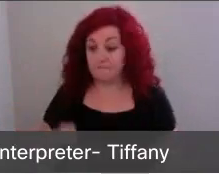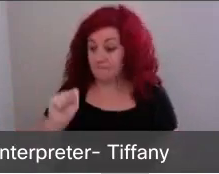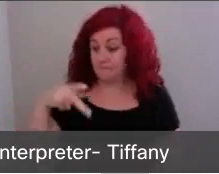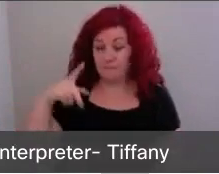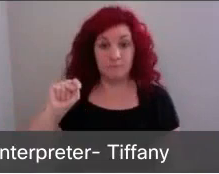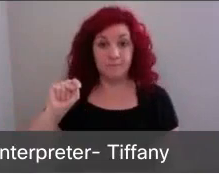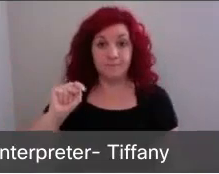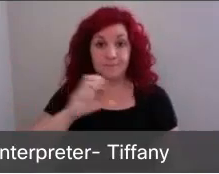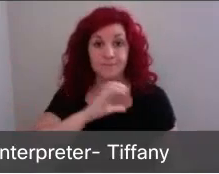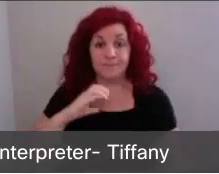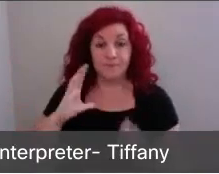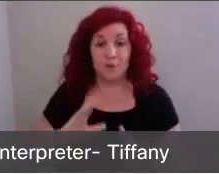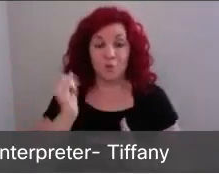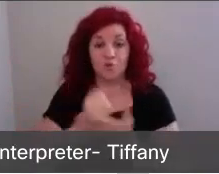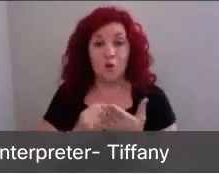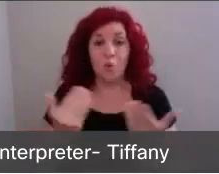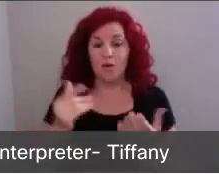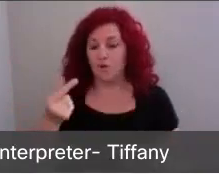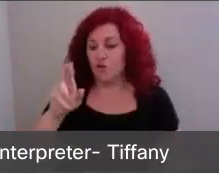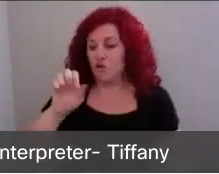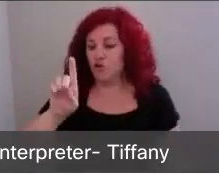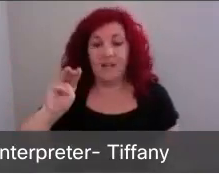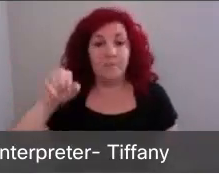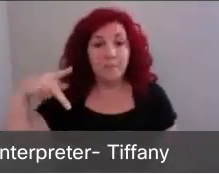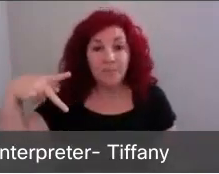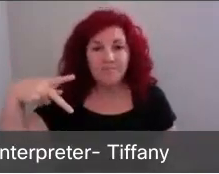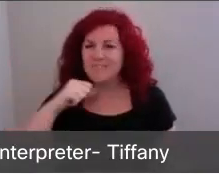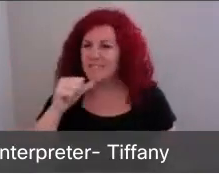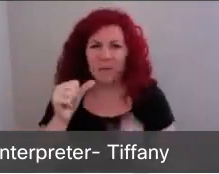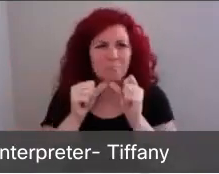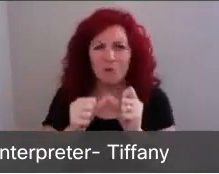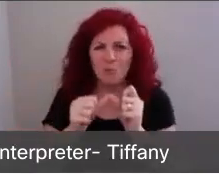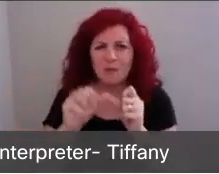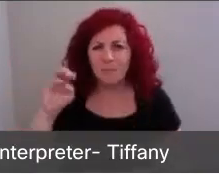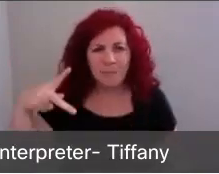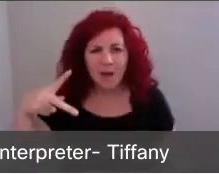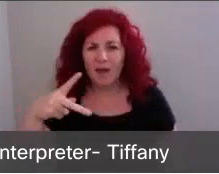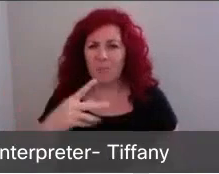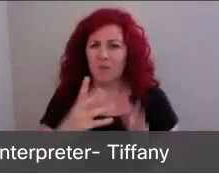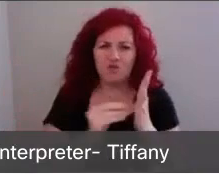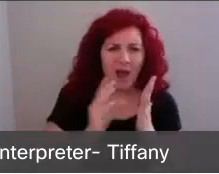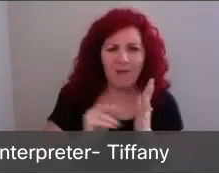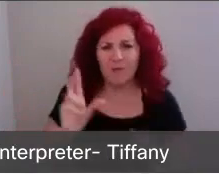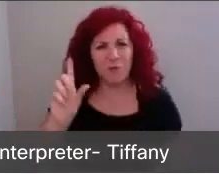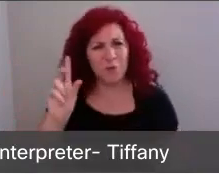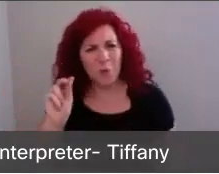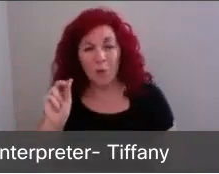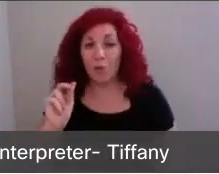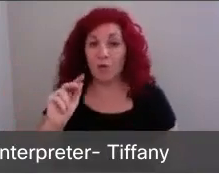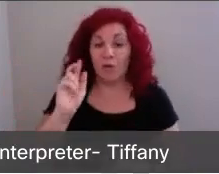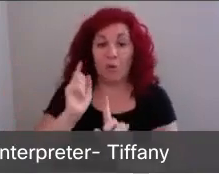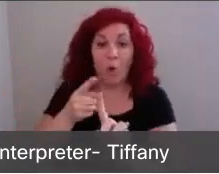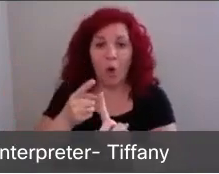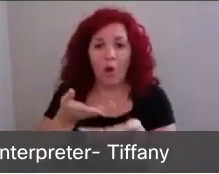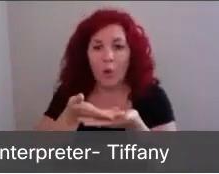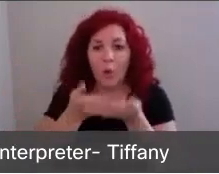the commissioners will draw what's called a grid map. The grid map is not a permanent map or even really a draft. The purpose of the grid map is just to wipe away